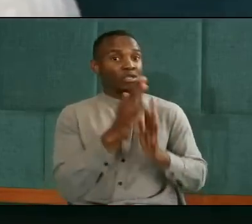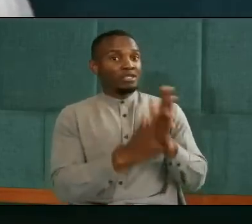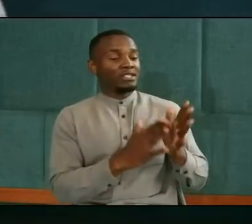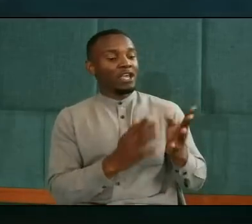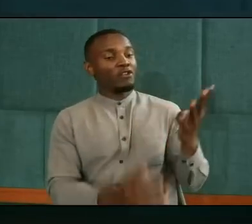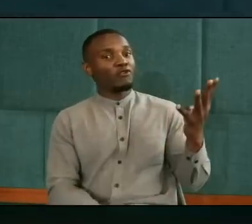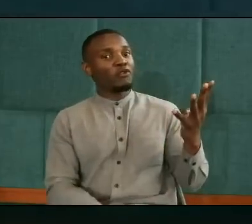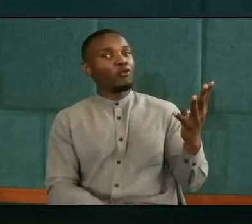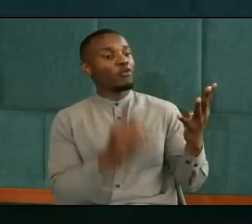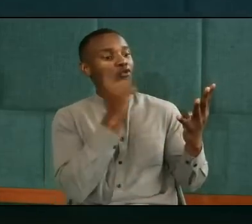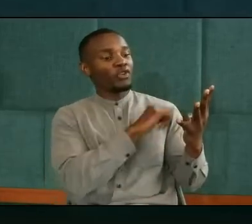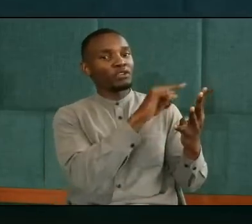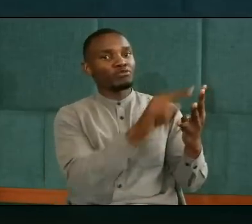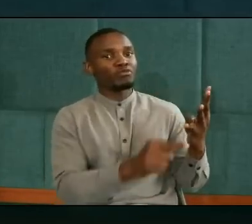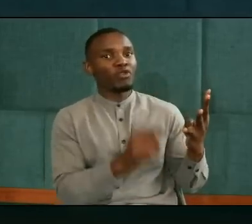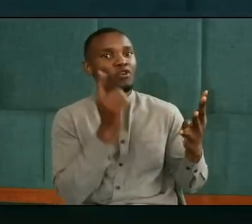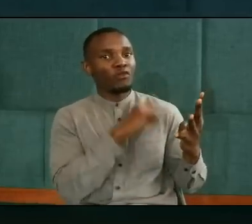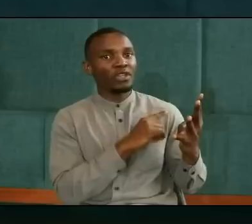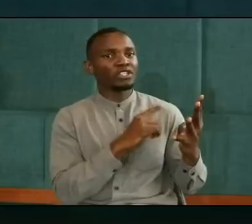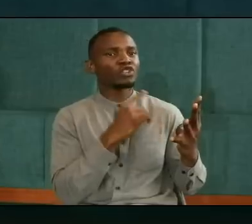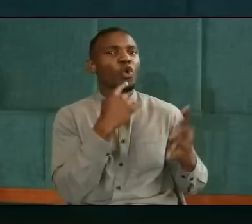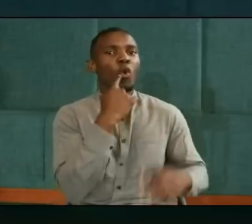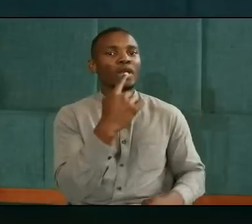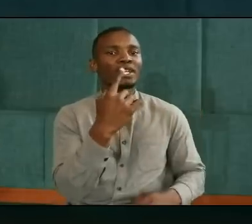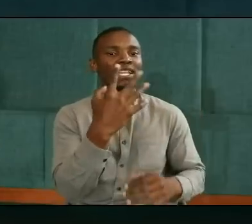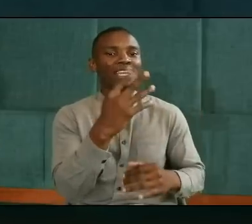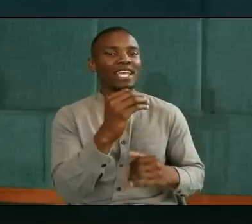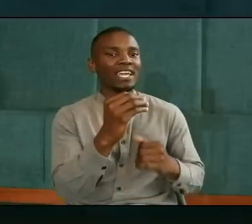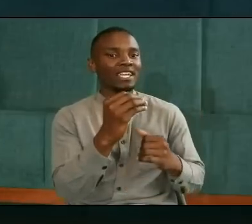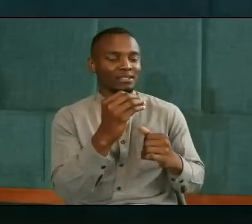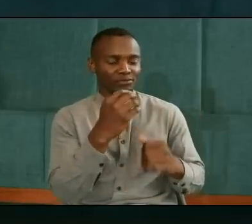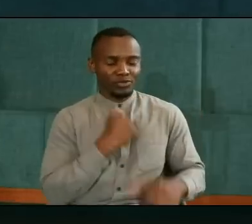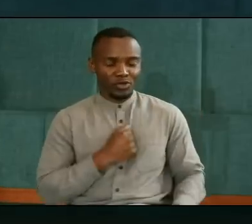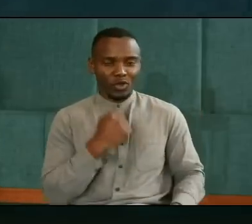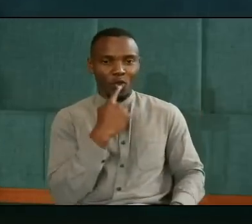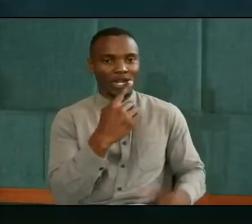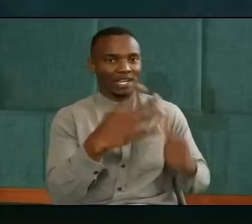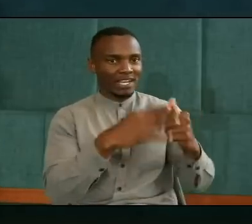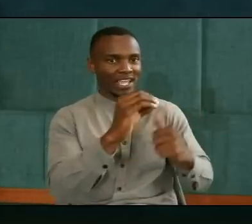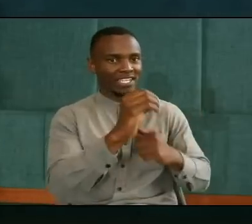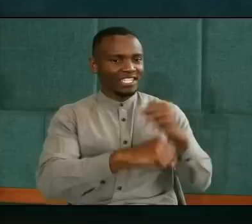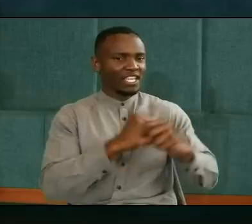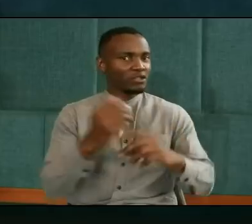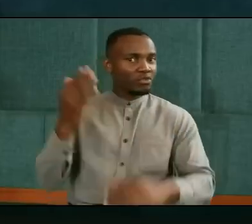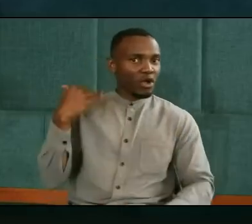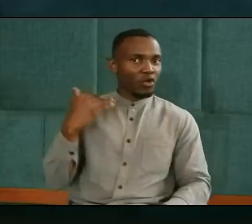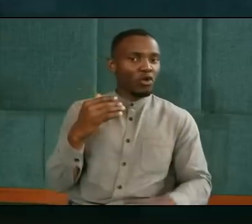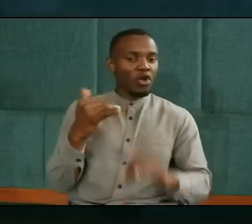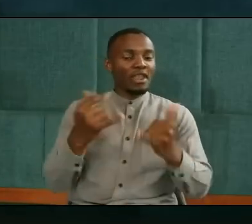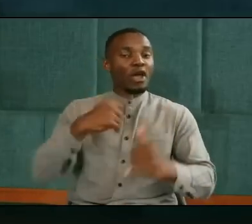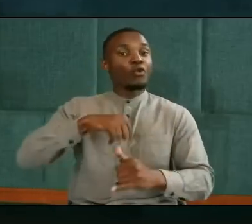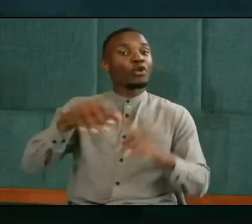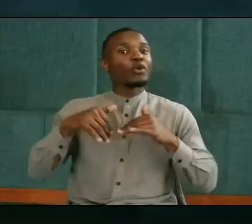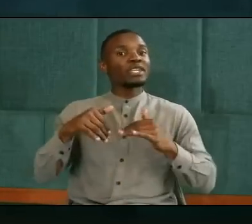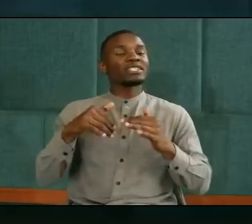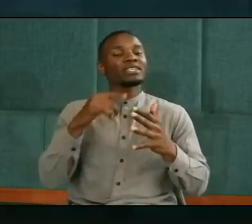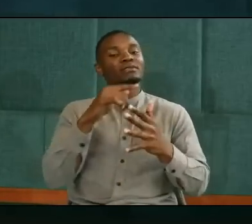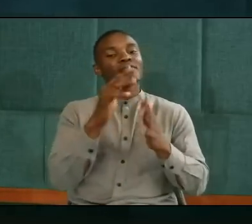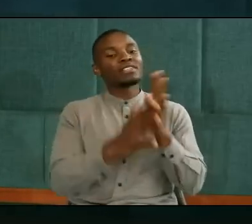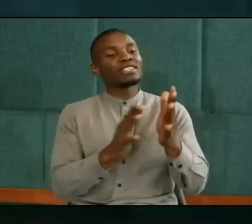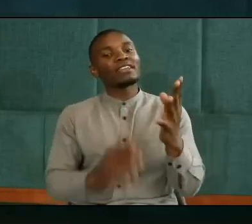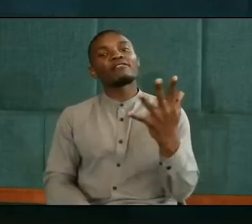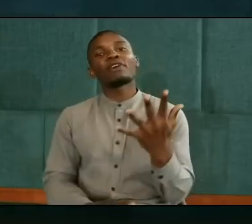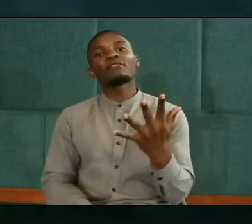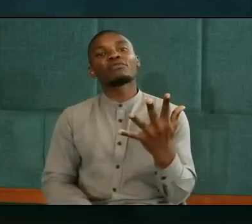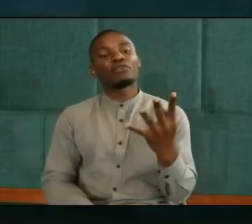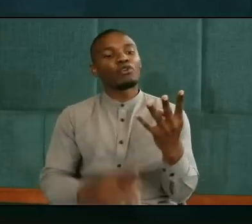number 4 already gone 190 years ago. We are now waiting on sign number 5. Hey, stay with me. Sign number 4